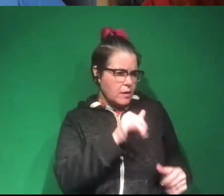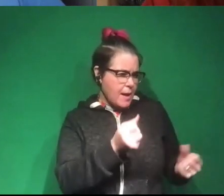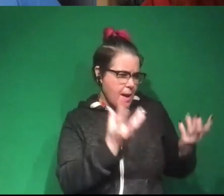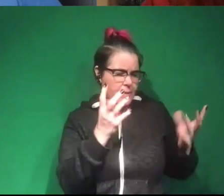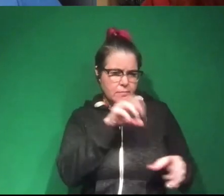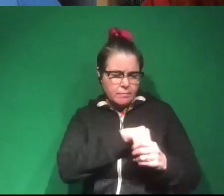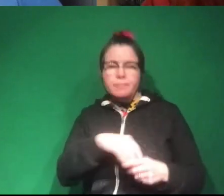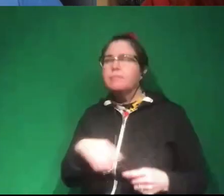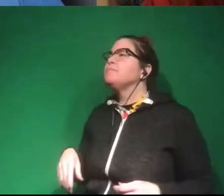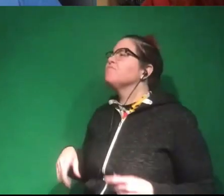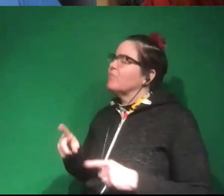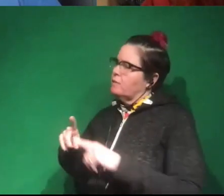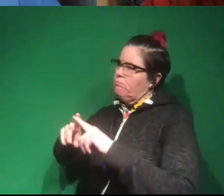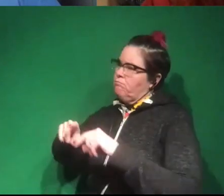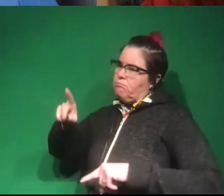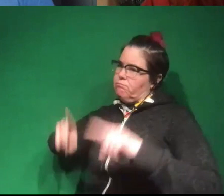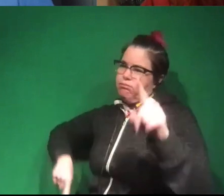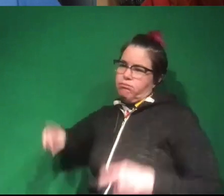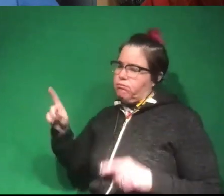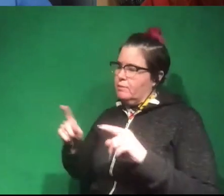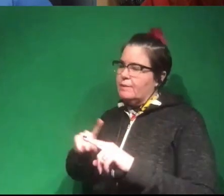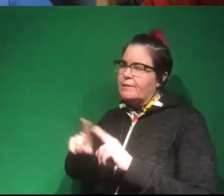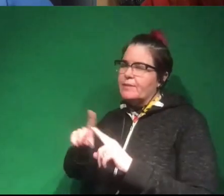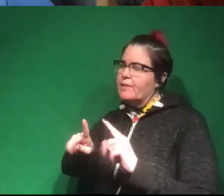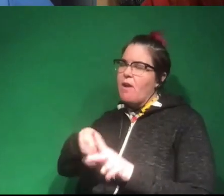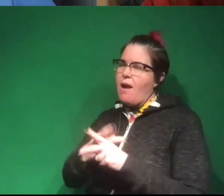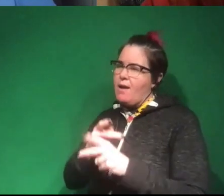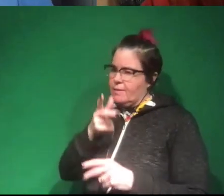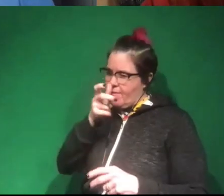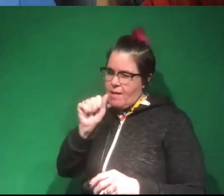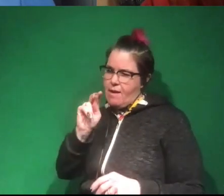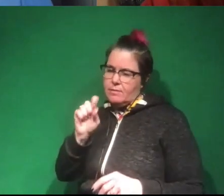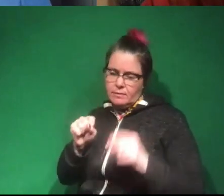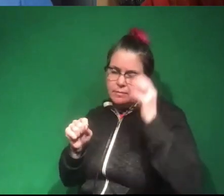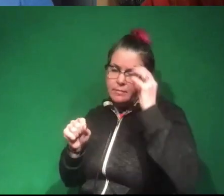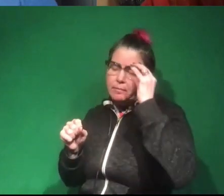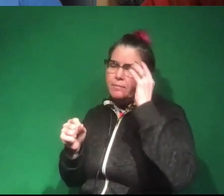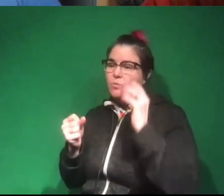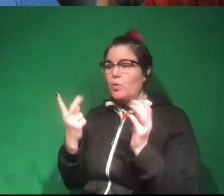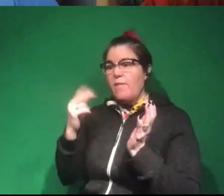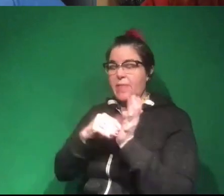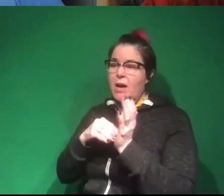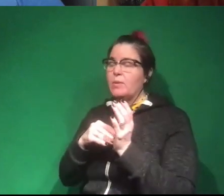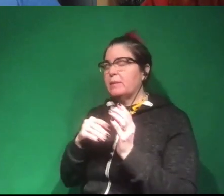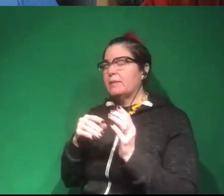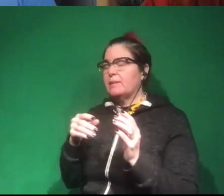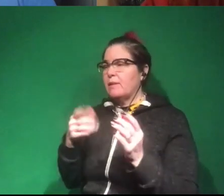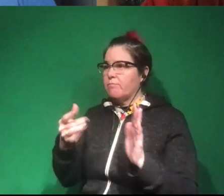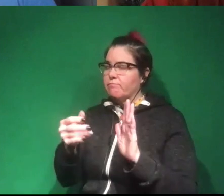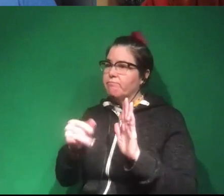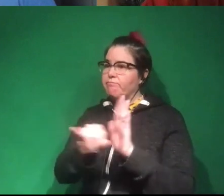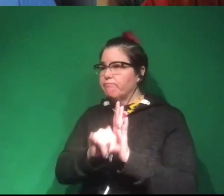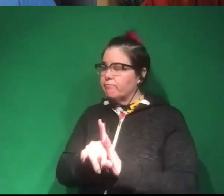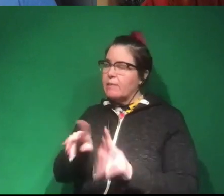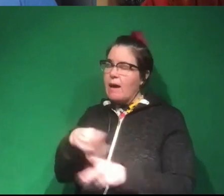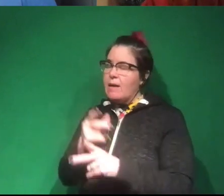It's highly variable. So there's a lot of different species of ants. There's about 12,000 described species of ants, and